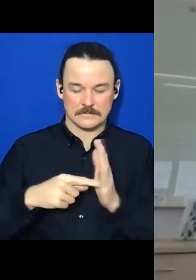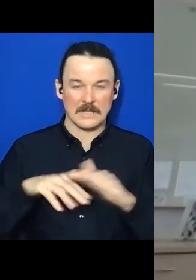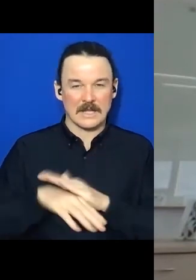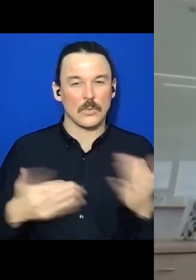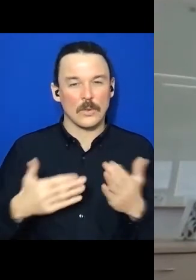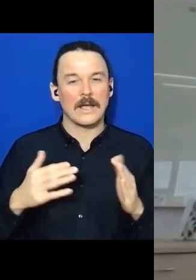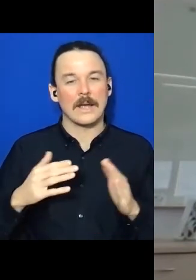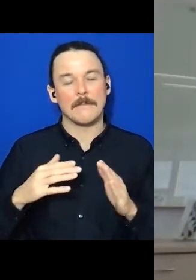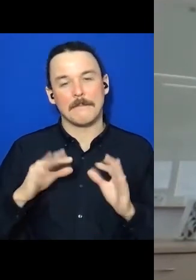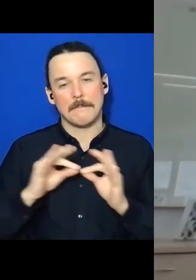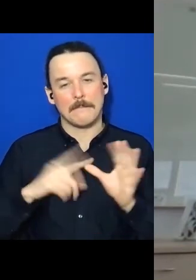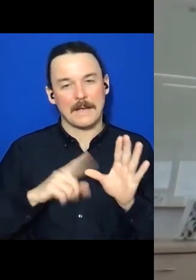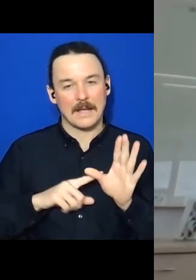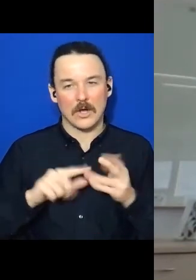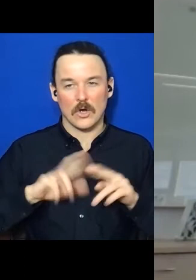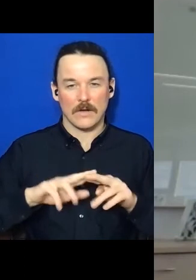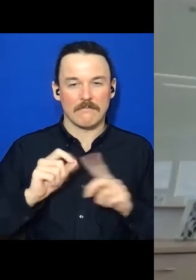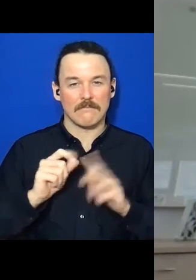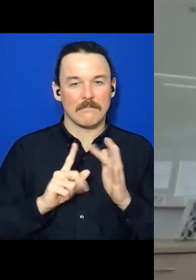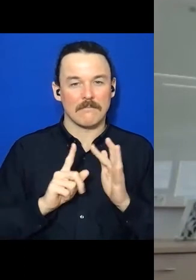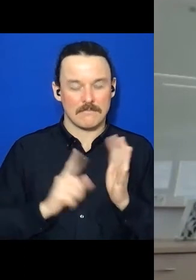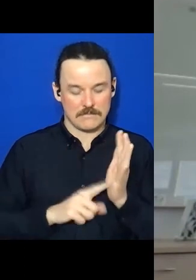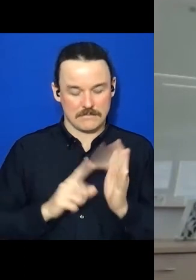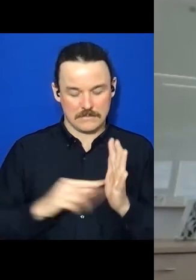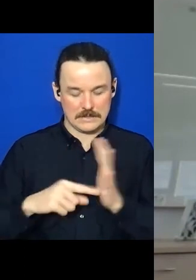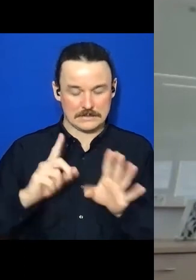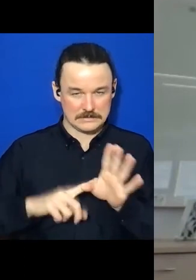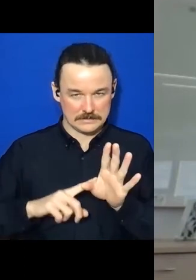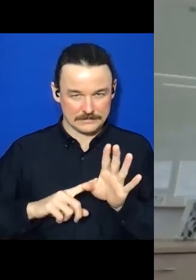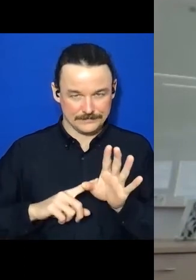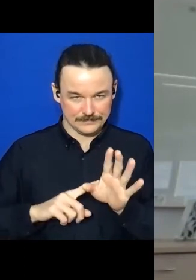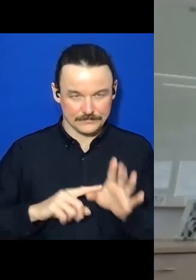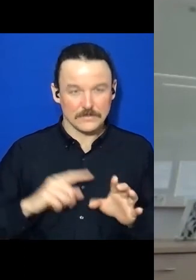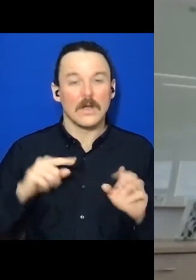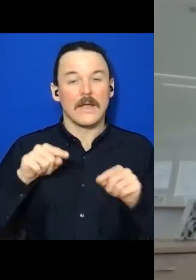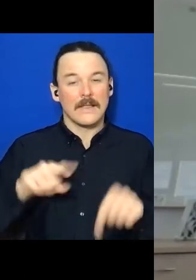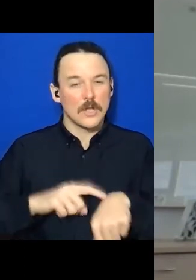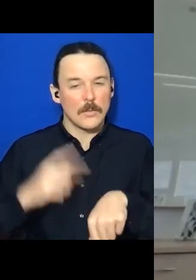how we could turn a district around and sign up key tribal leaders